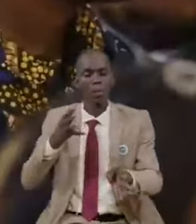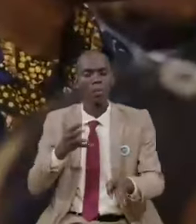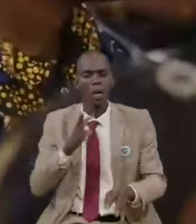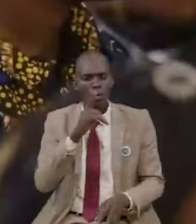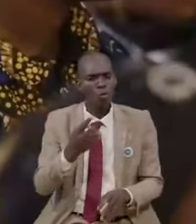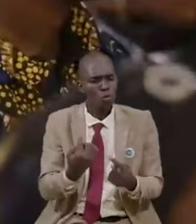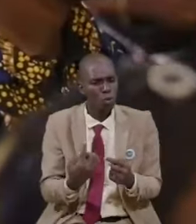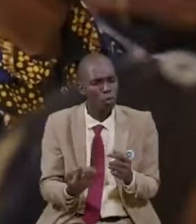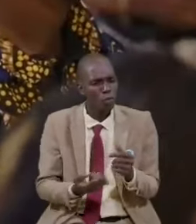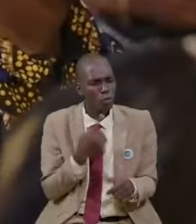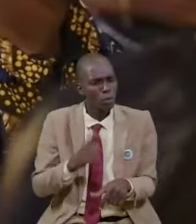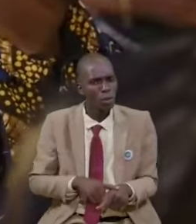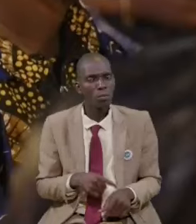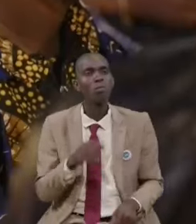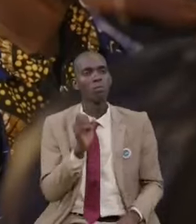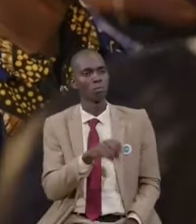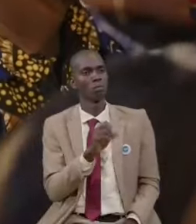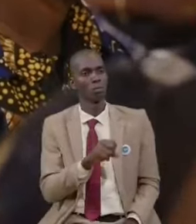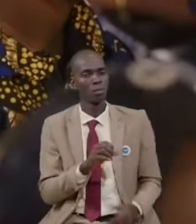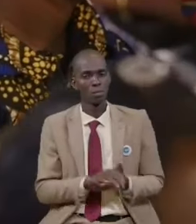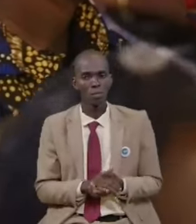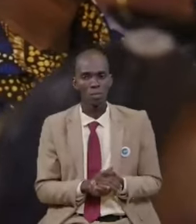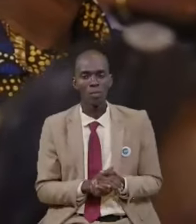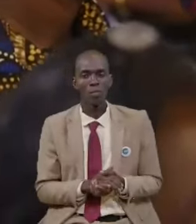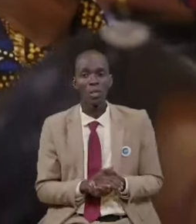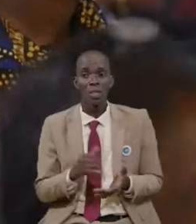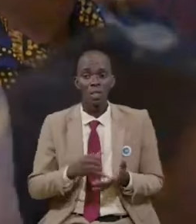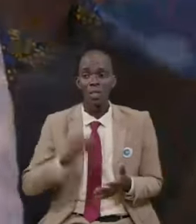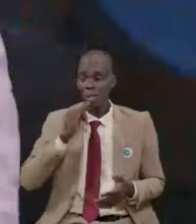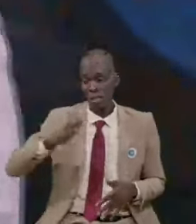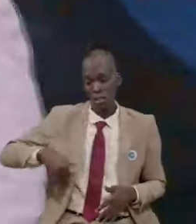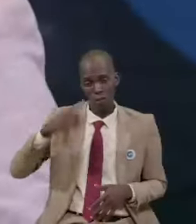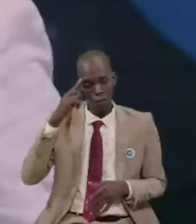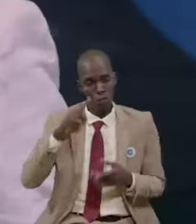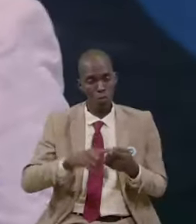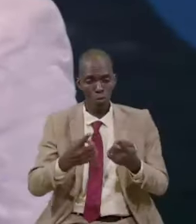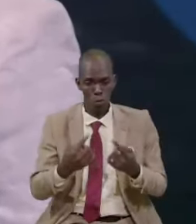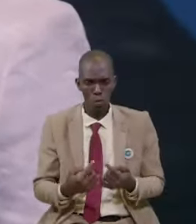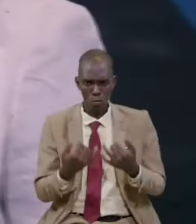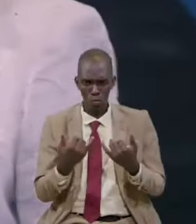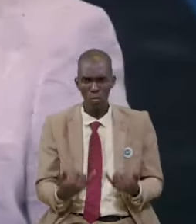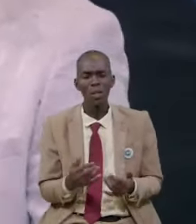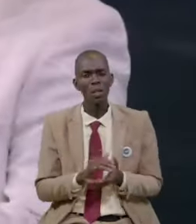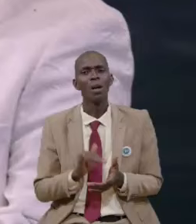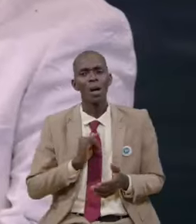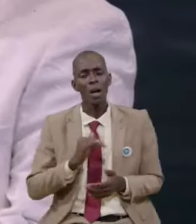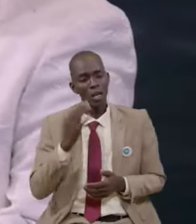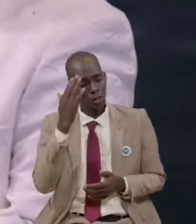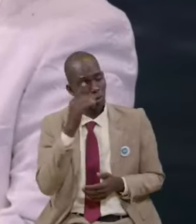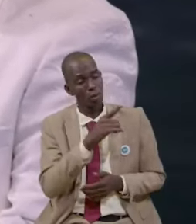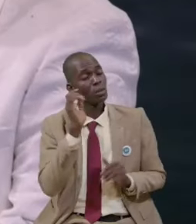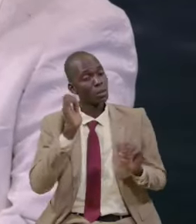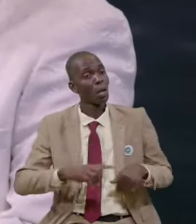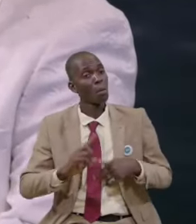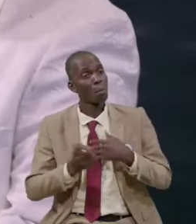It's late for you to come now. I'm going to beat you. I knew he would do that. And I give him my hand and he walks